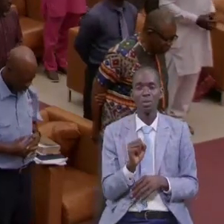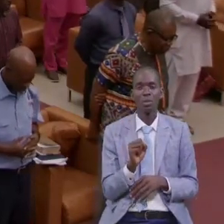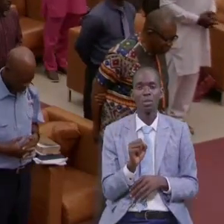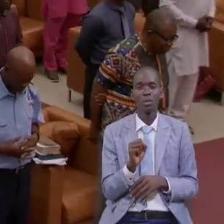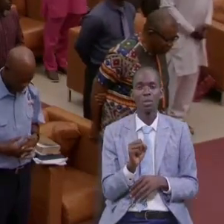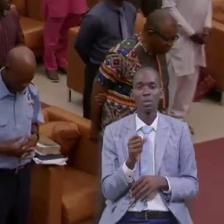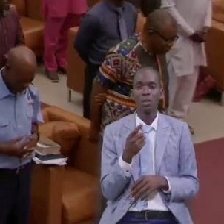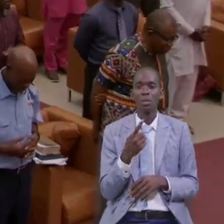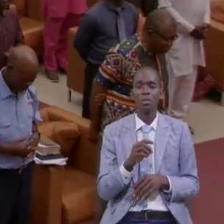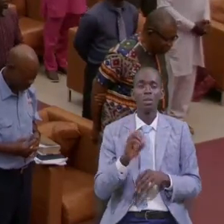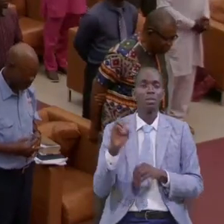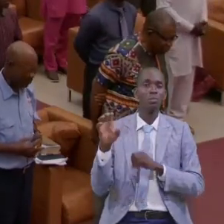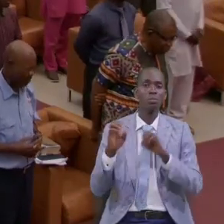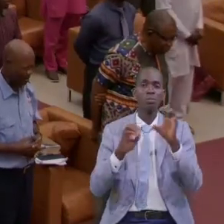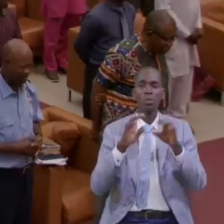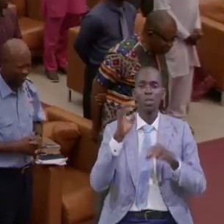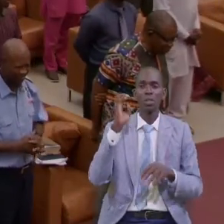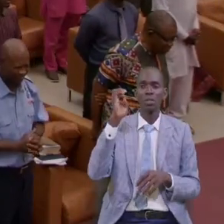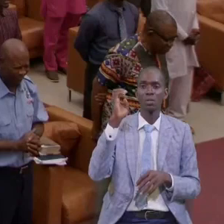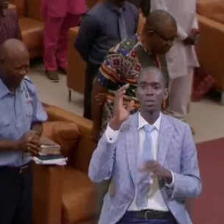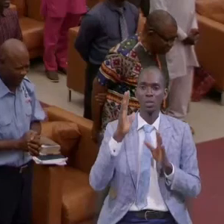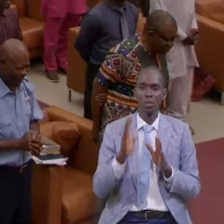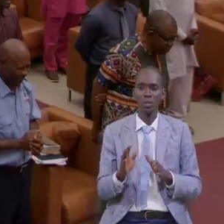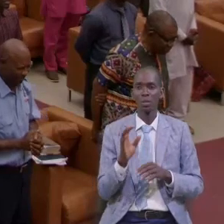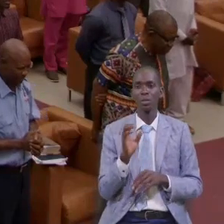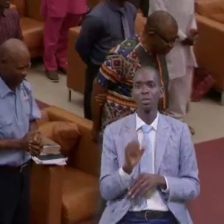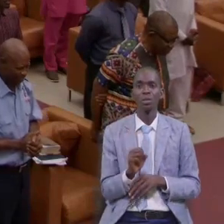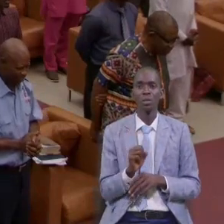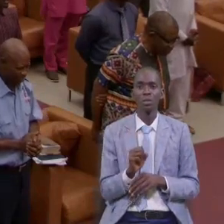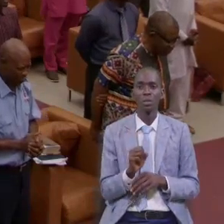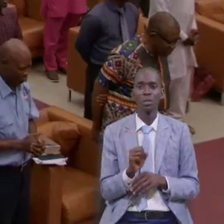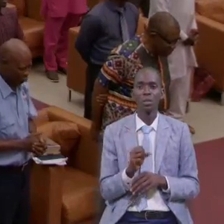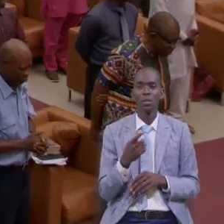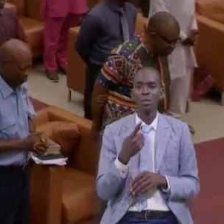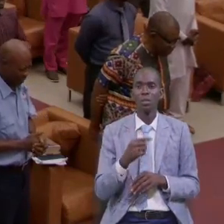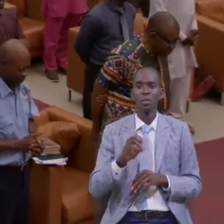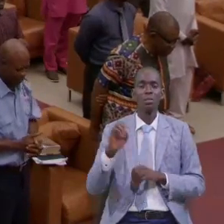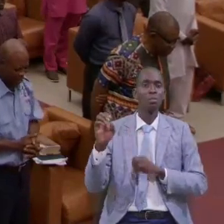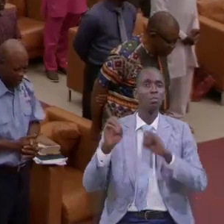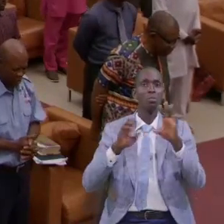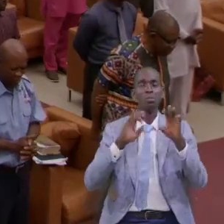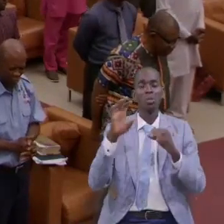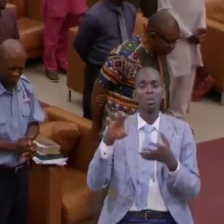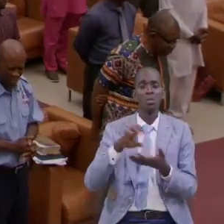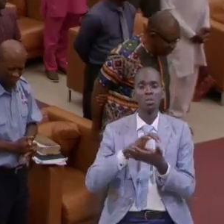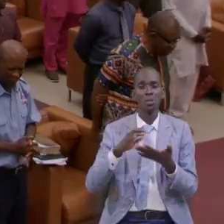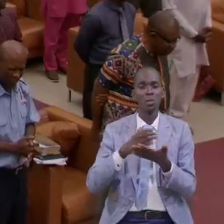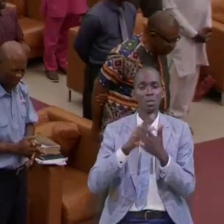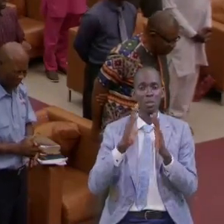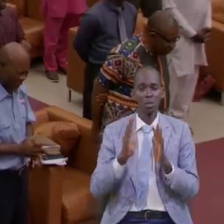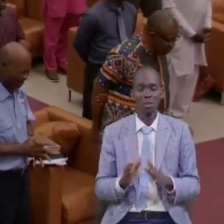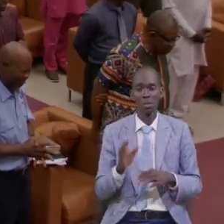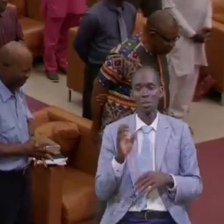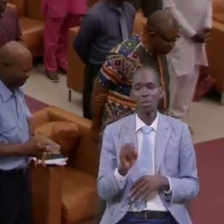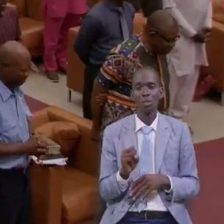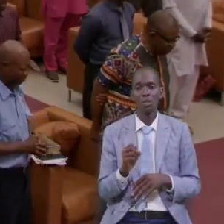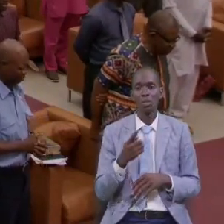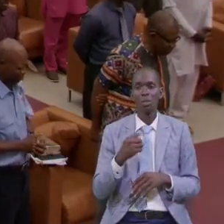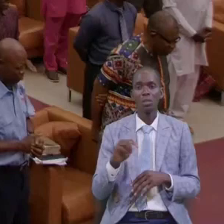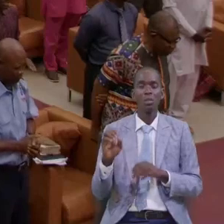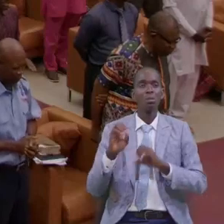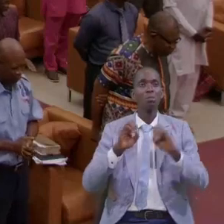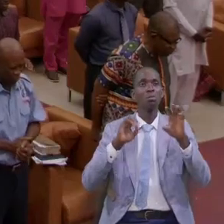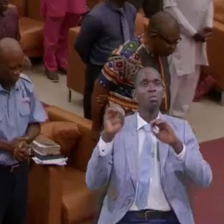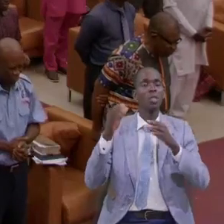the scattered evangelists, the scattered singers, the scattered